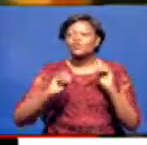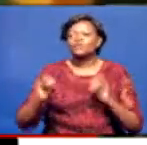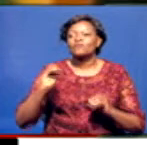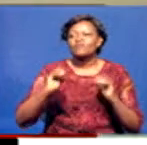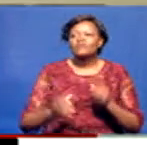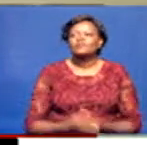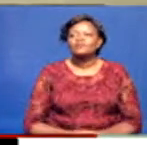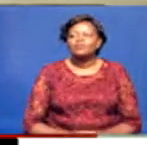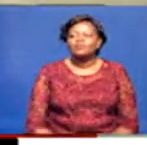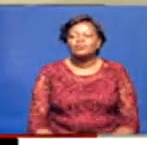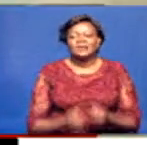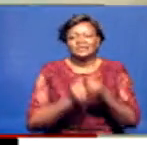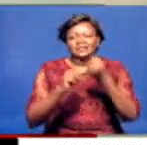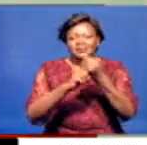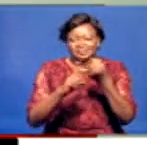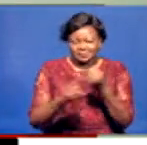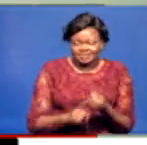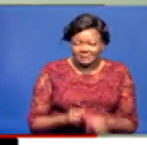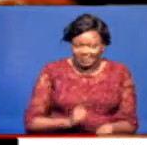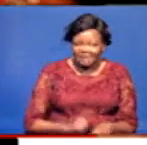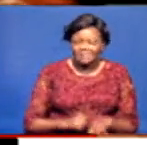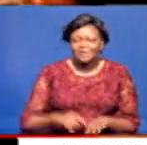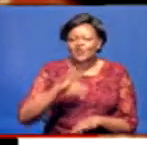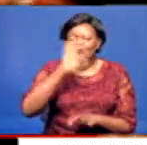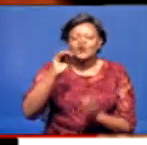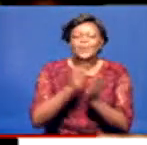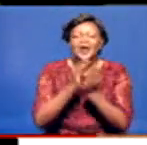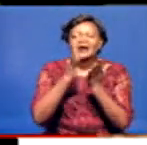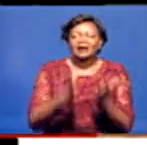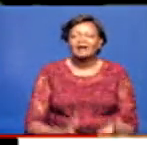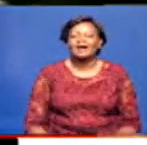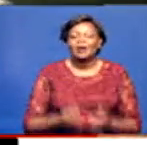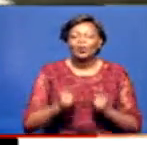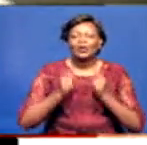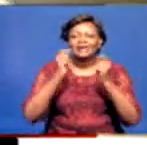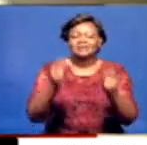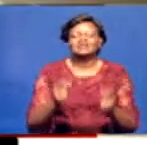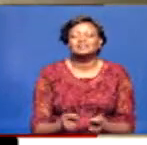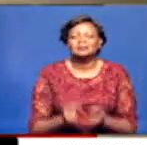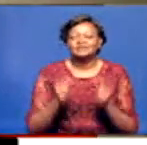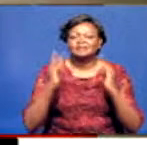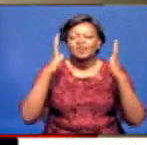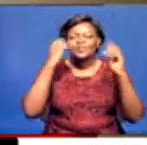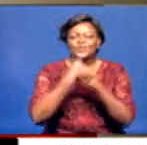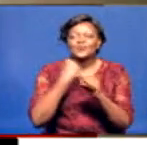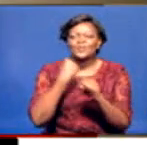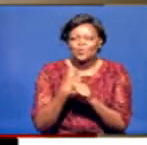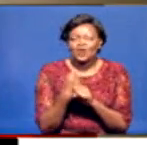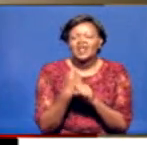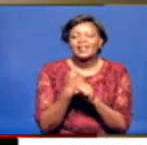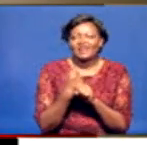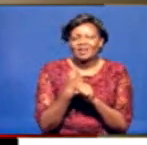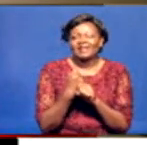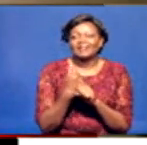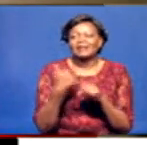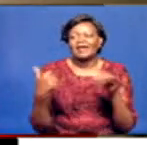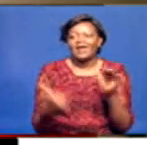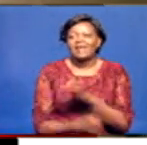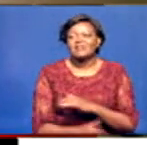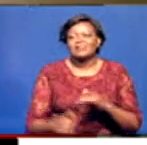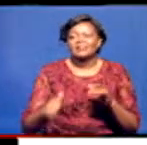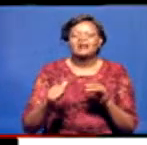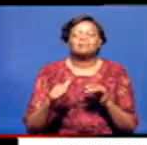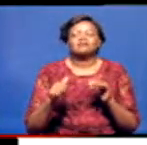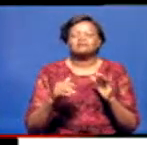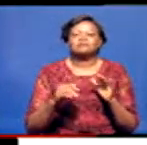The 16th edition of the African Banker Awards Gala Ceremony was held under the high patronage of the African Development